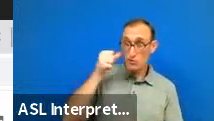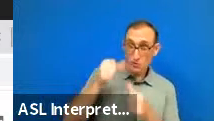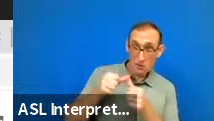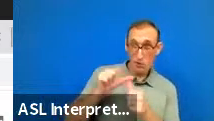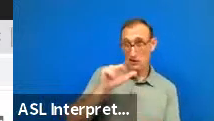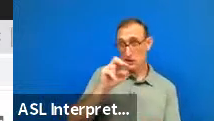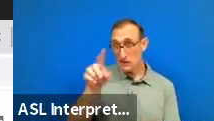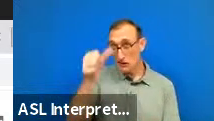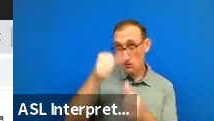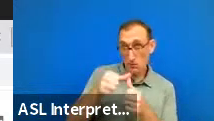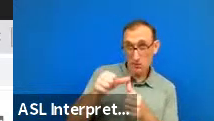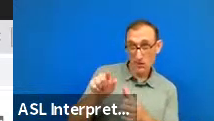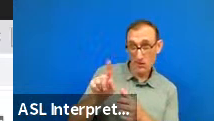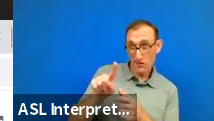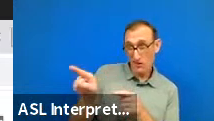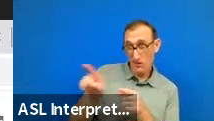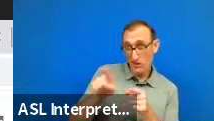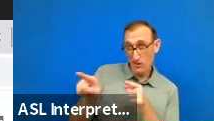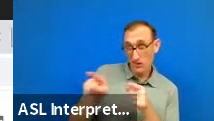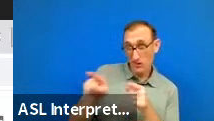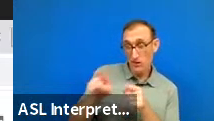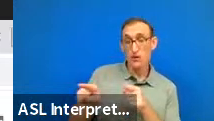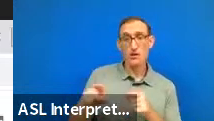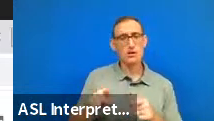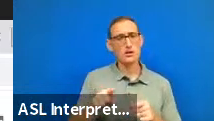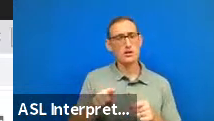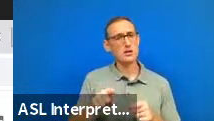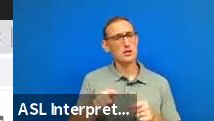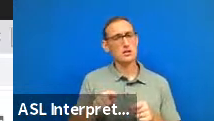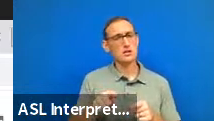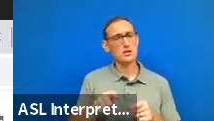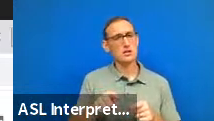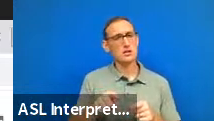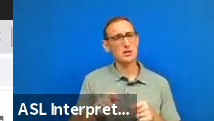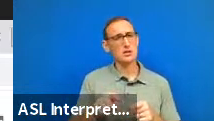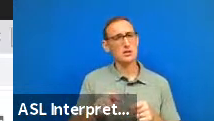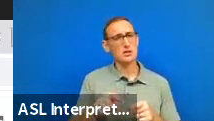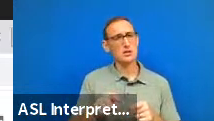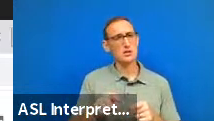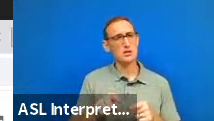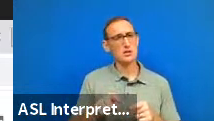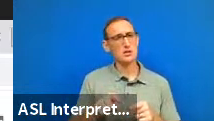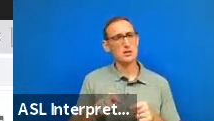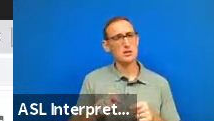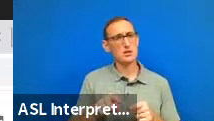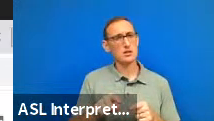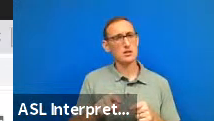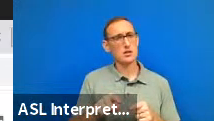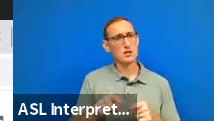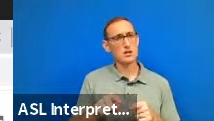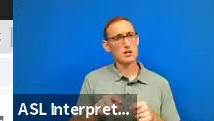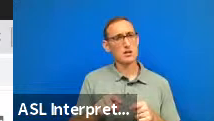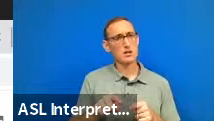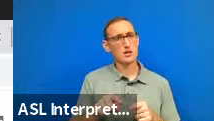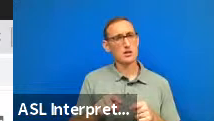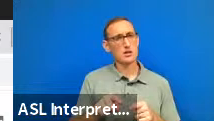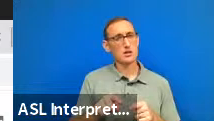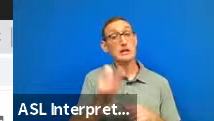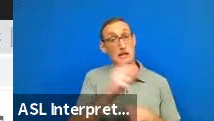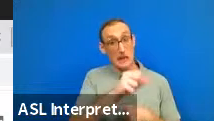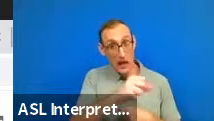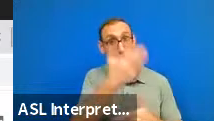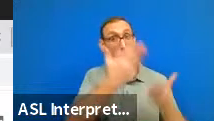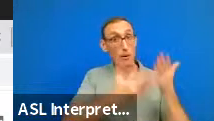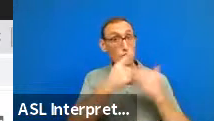that's mine. Yeah, but you could have, Greg, you made the decision not to participate, being on the